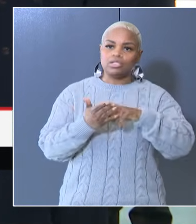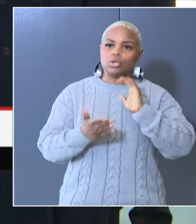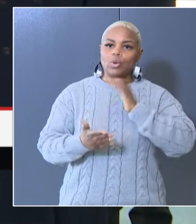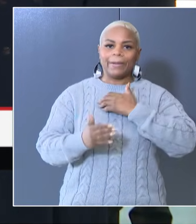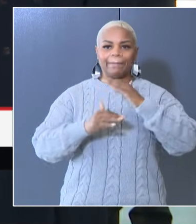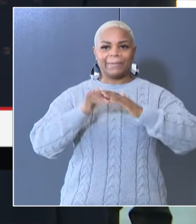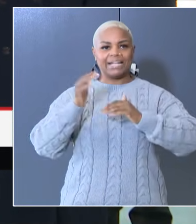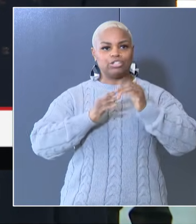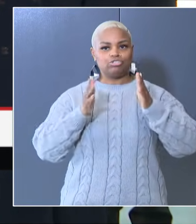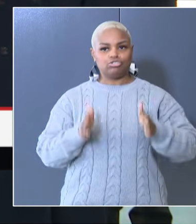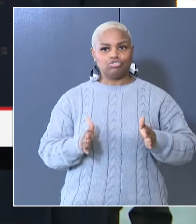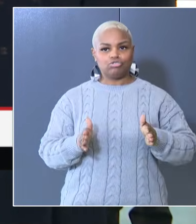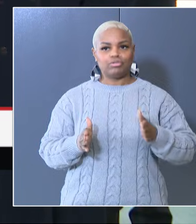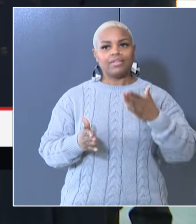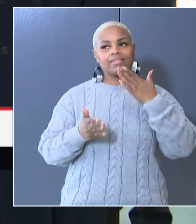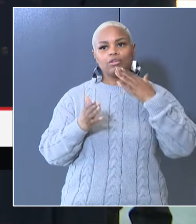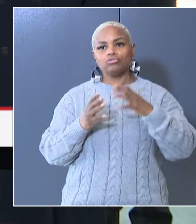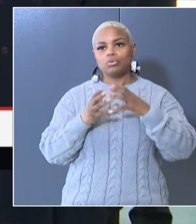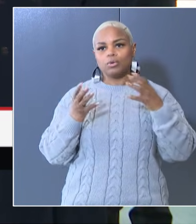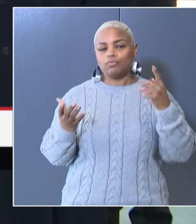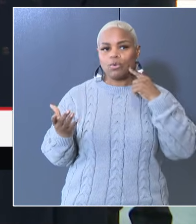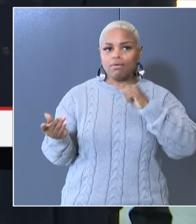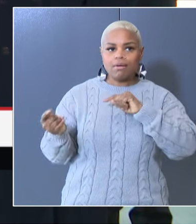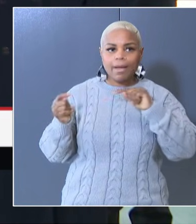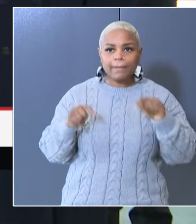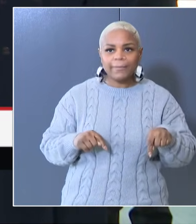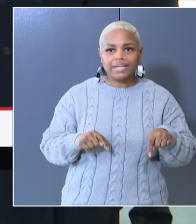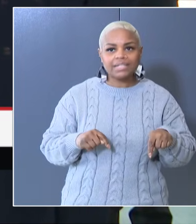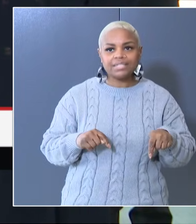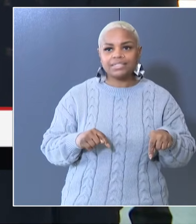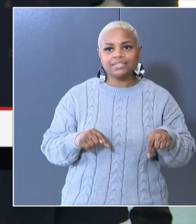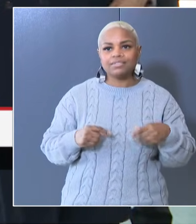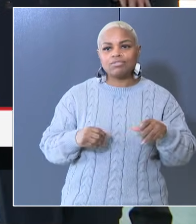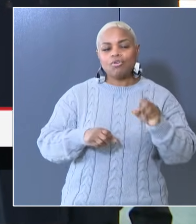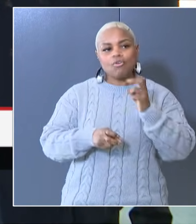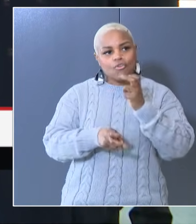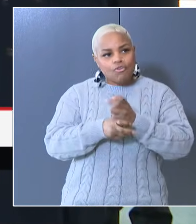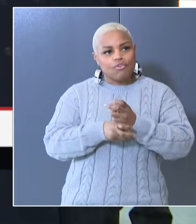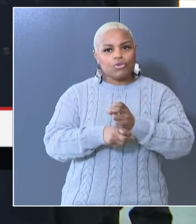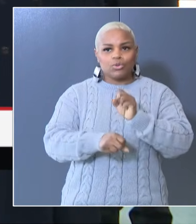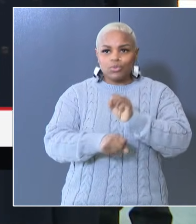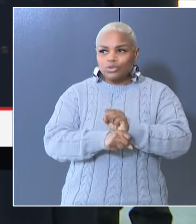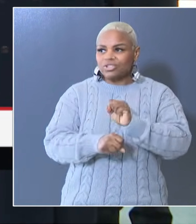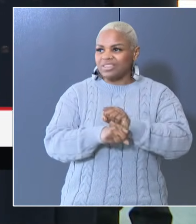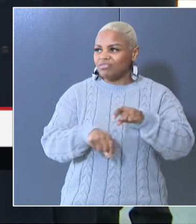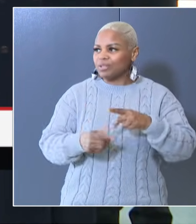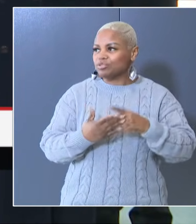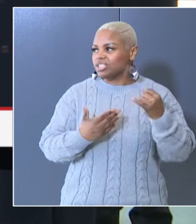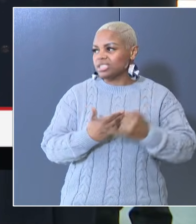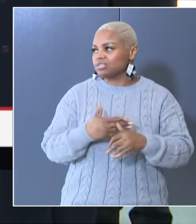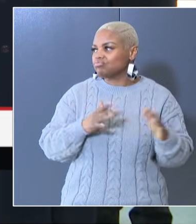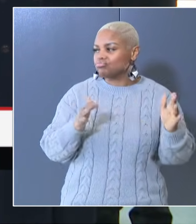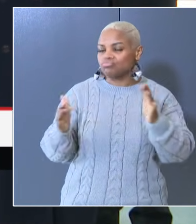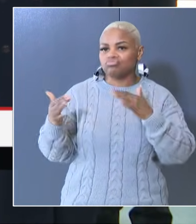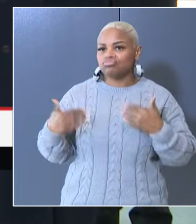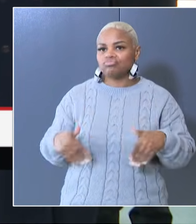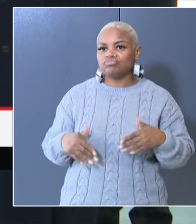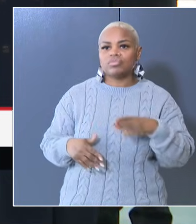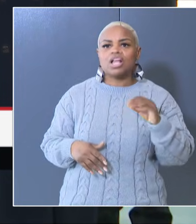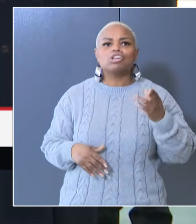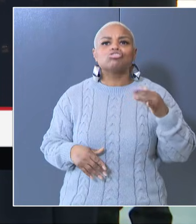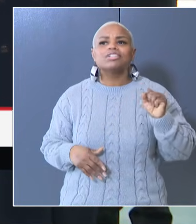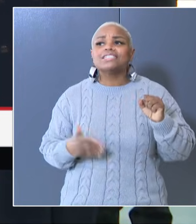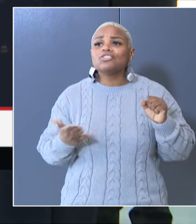here today. Thank you guys for your hard work on this project. And I don't know if Chris Huska is here, but if he's not here, our